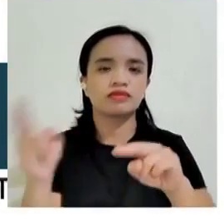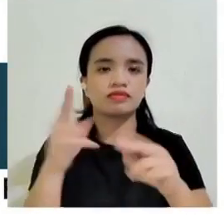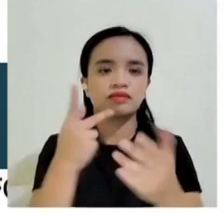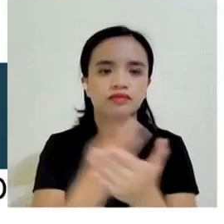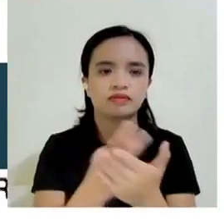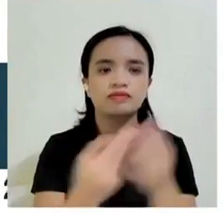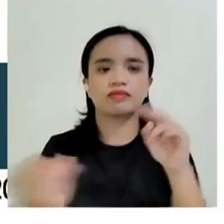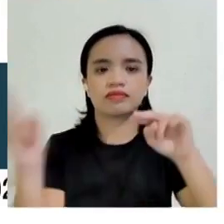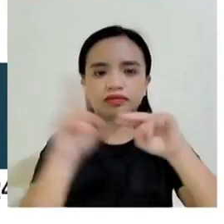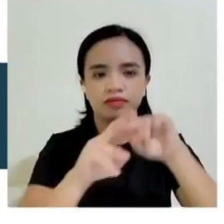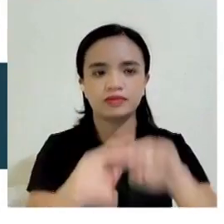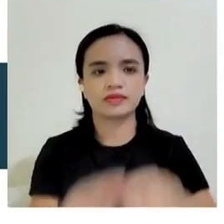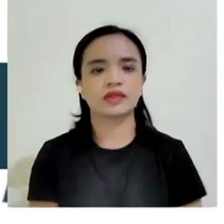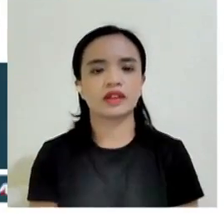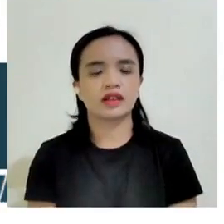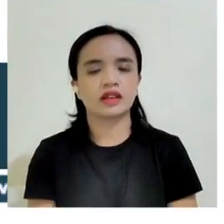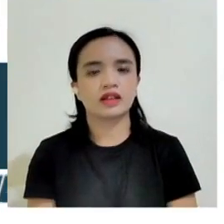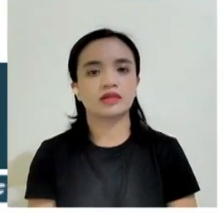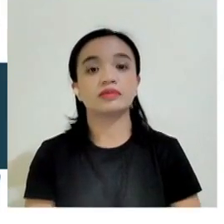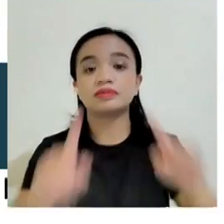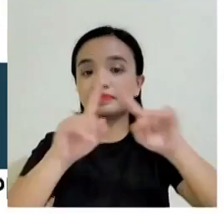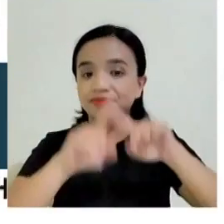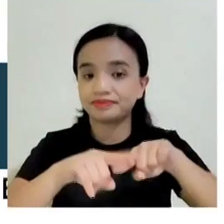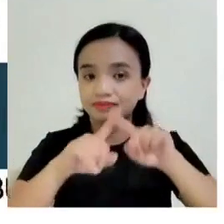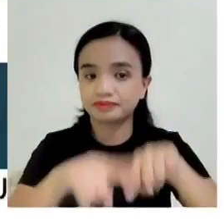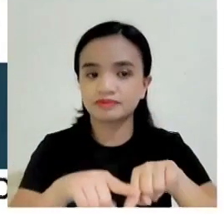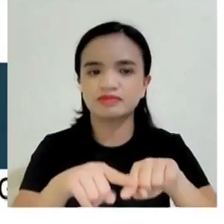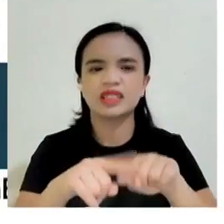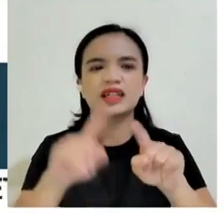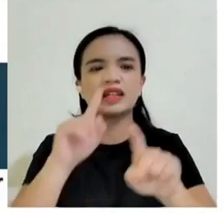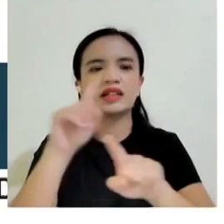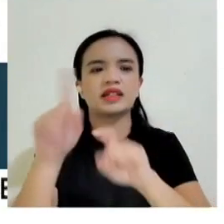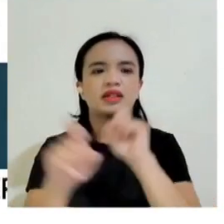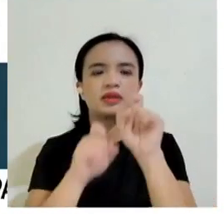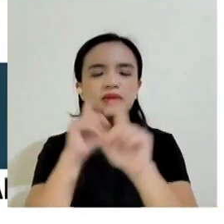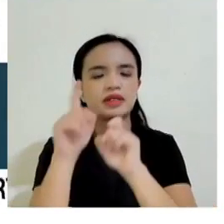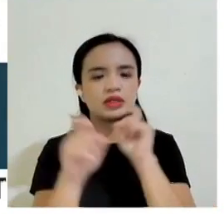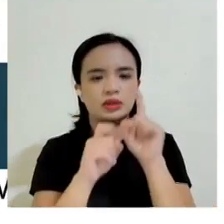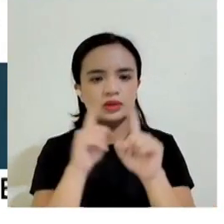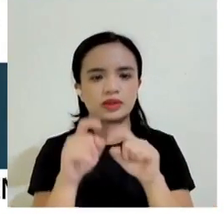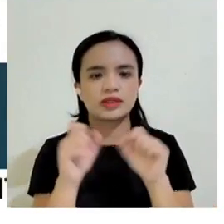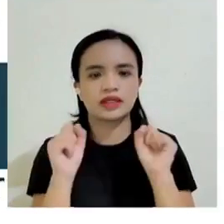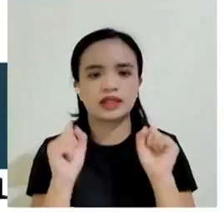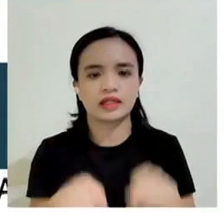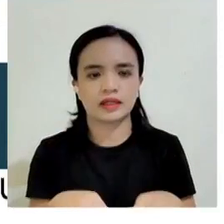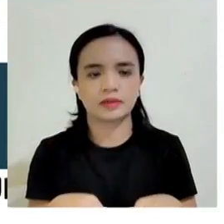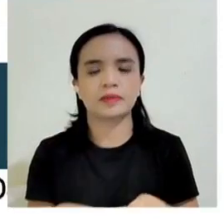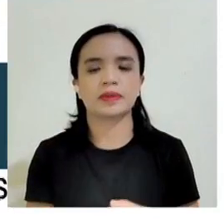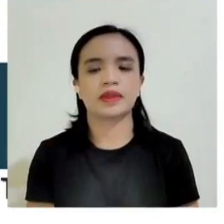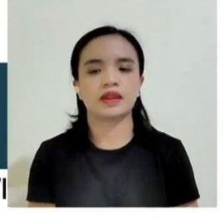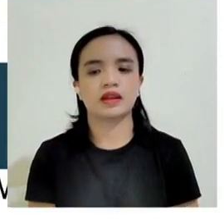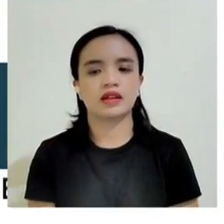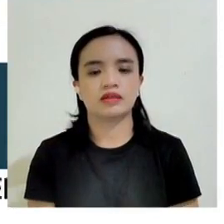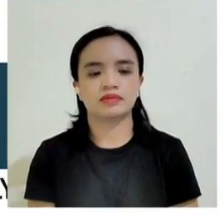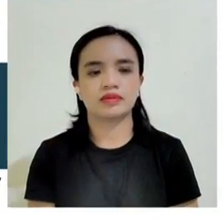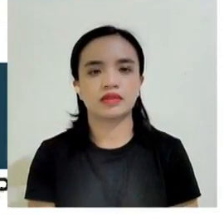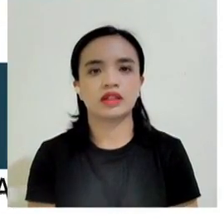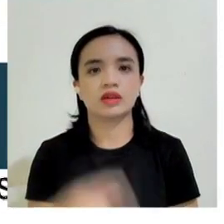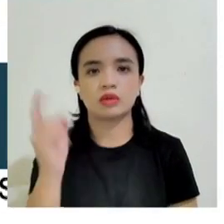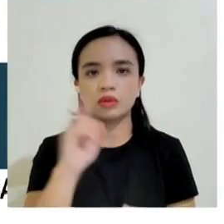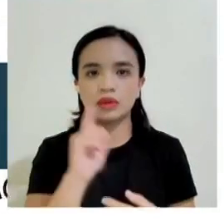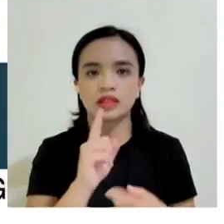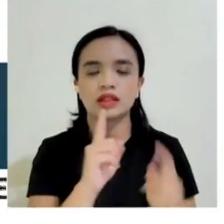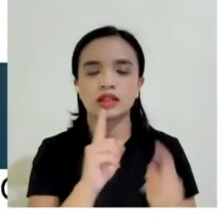Depende po doon sa mga questions po kasi na maitatanong at saka po sa mga sagot po ng ating